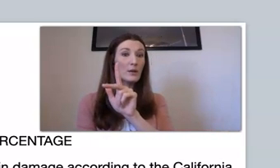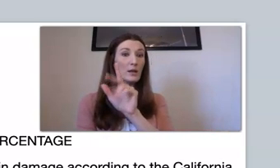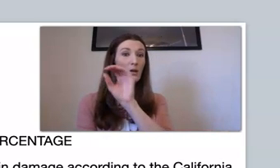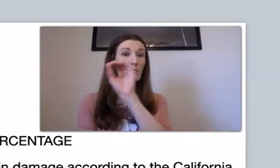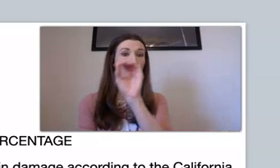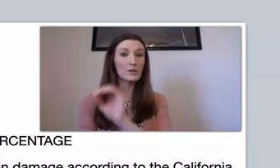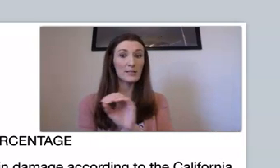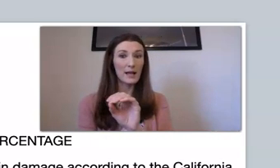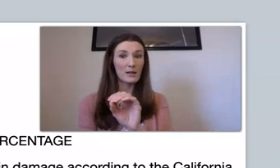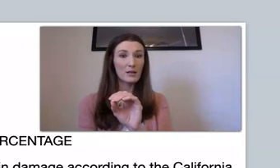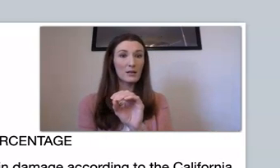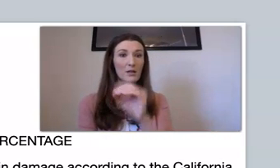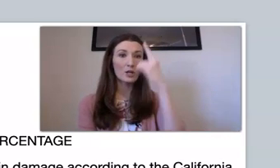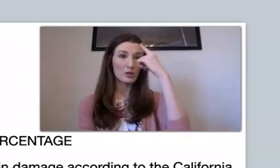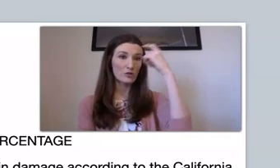23%